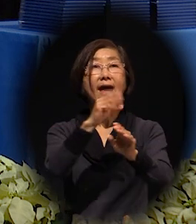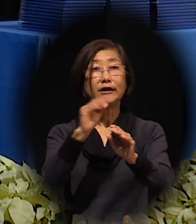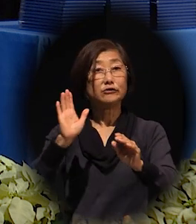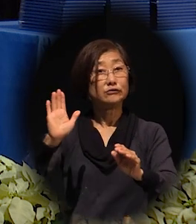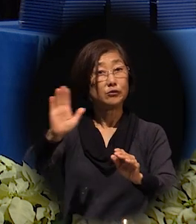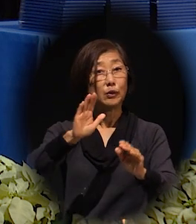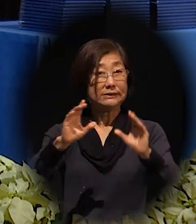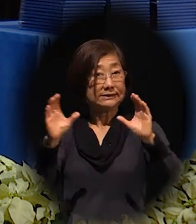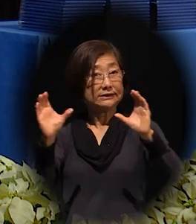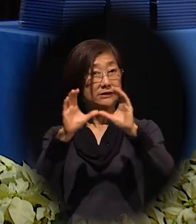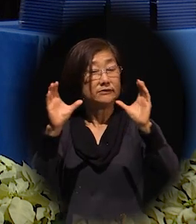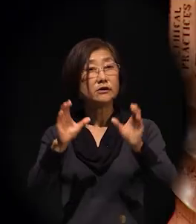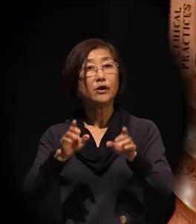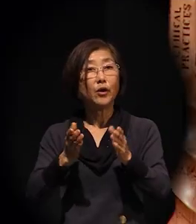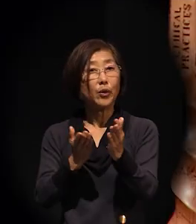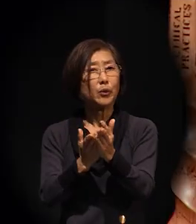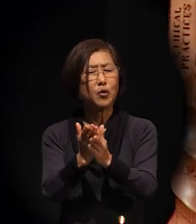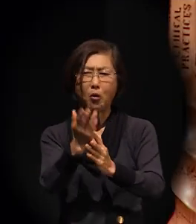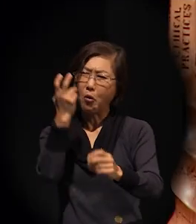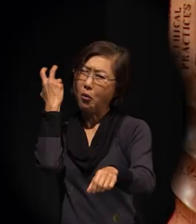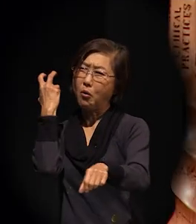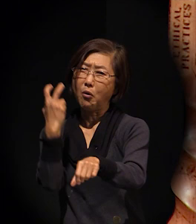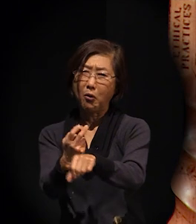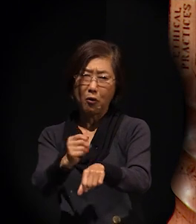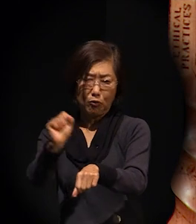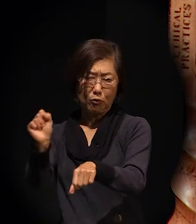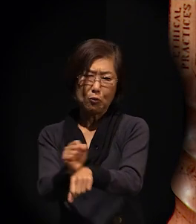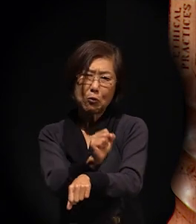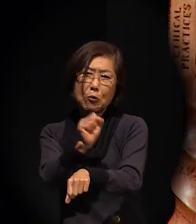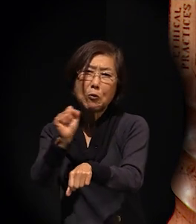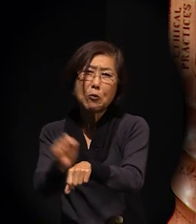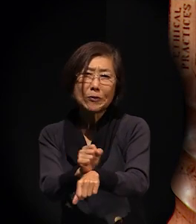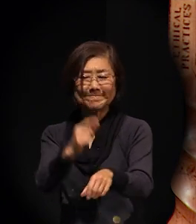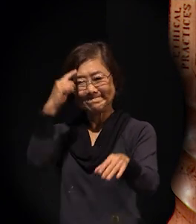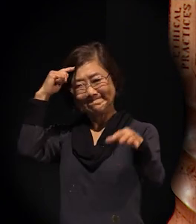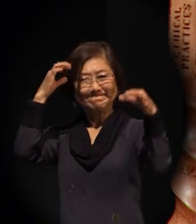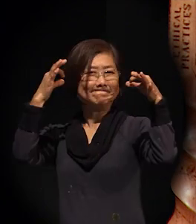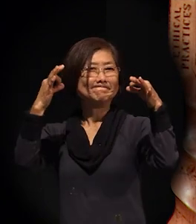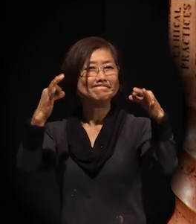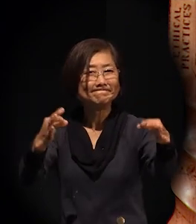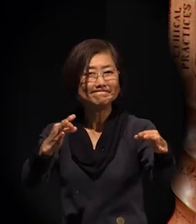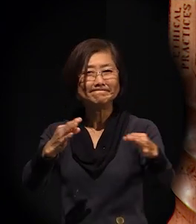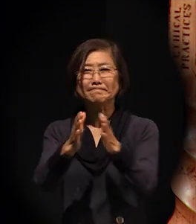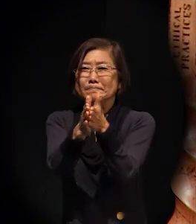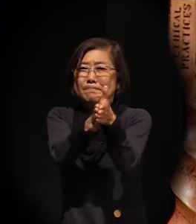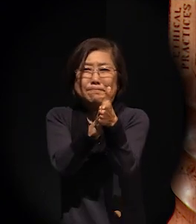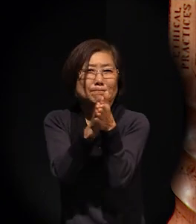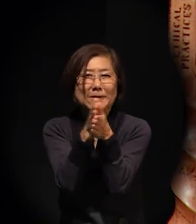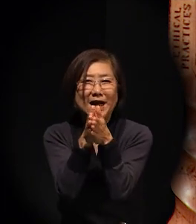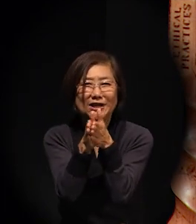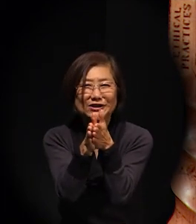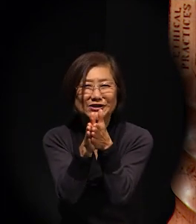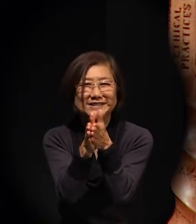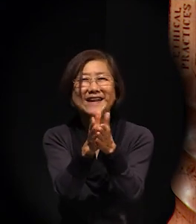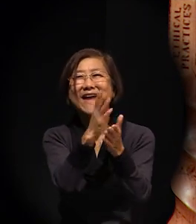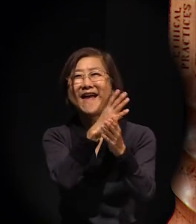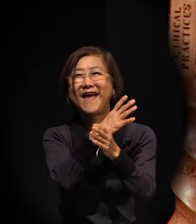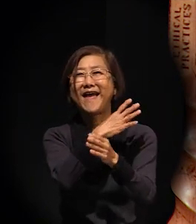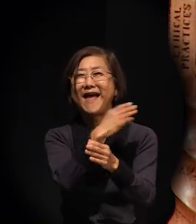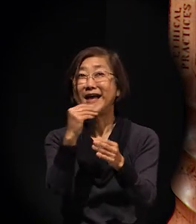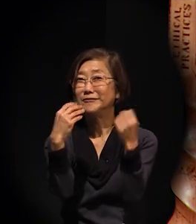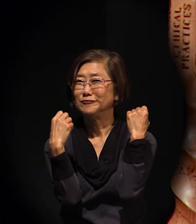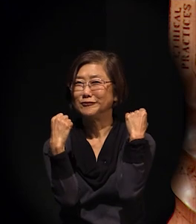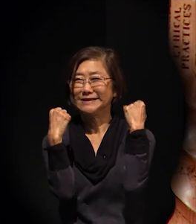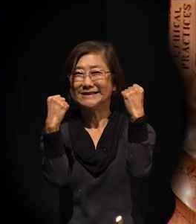and certificates by way of hard work, determination, passion,